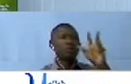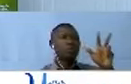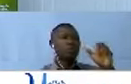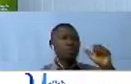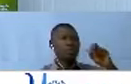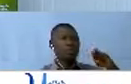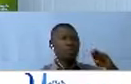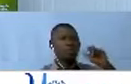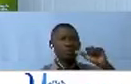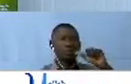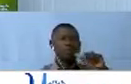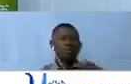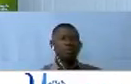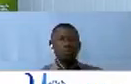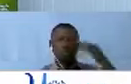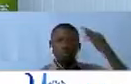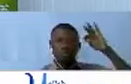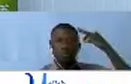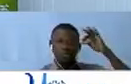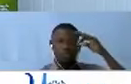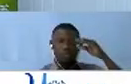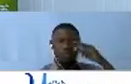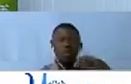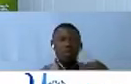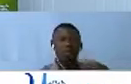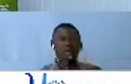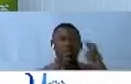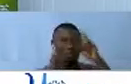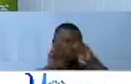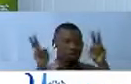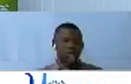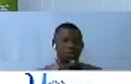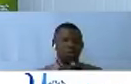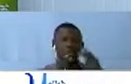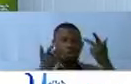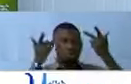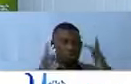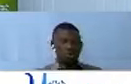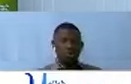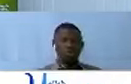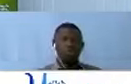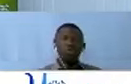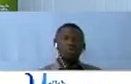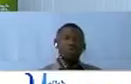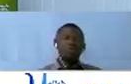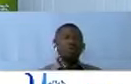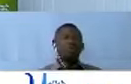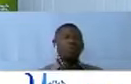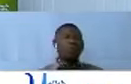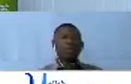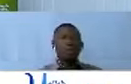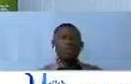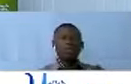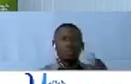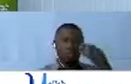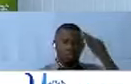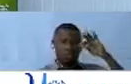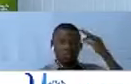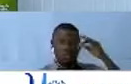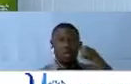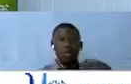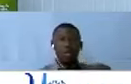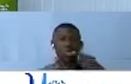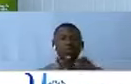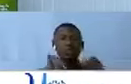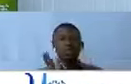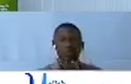Enforcement Academy. Katakara wala banku ni mbanku tema lua karambumbato je. Where I studied investigation. Nga kisikisiru karanjele.